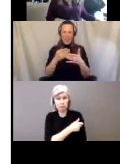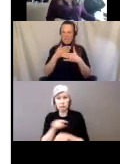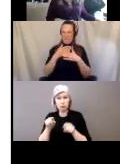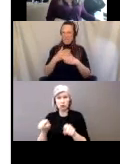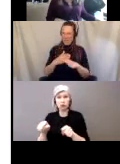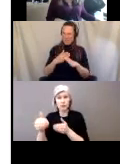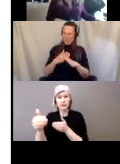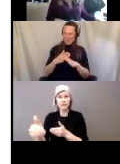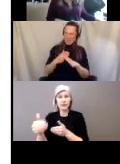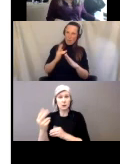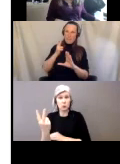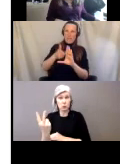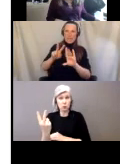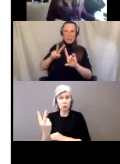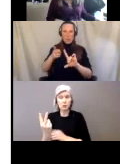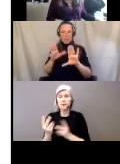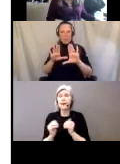try to book?